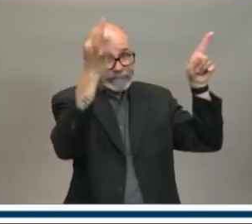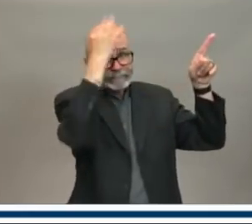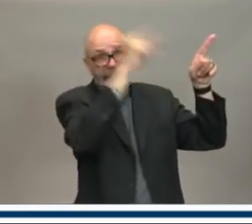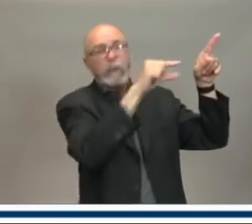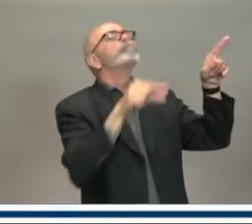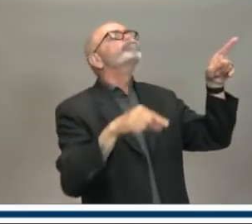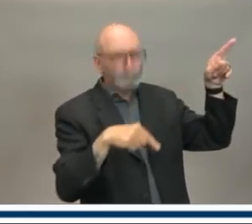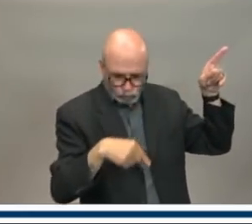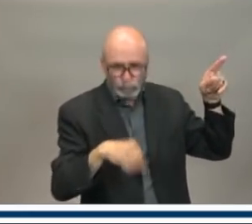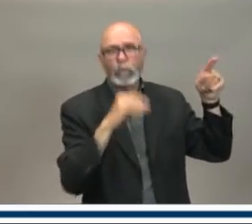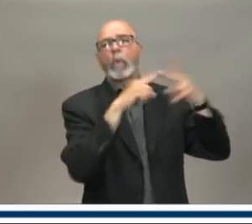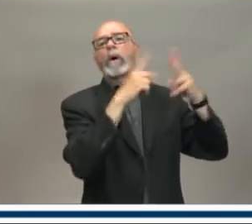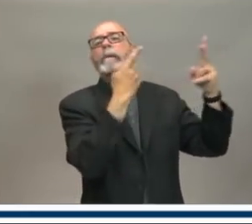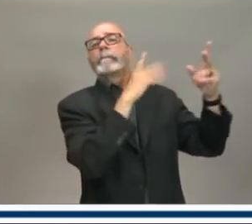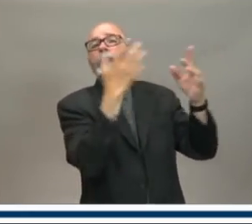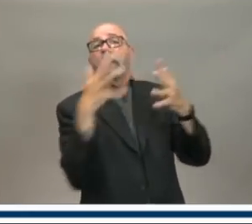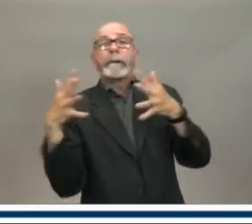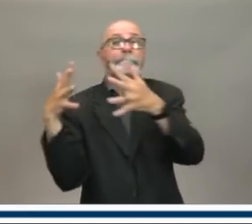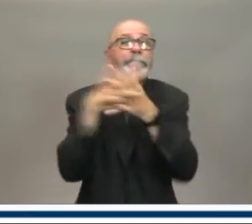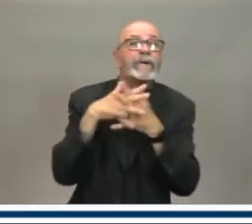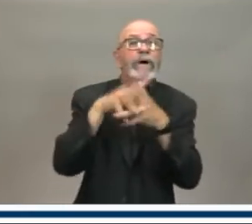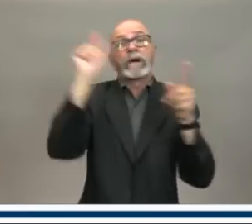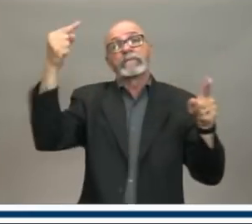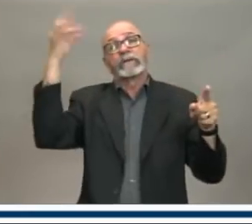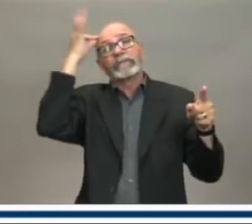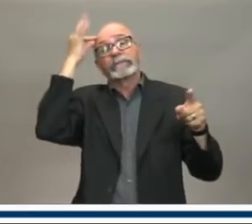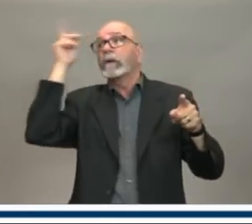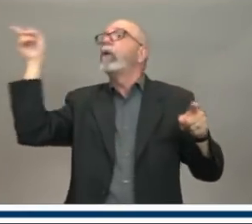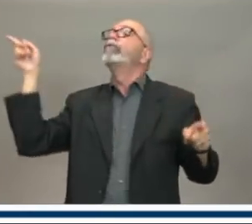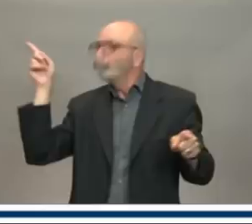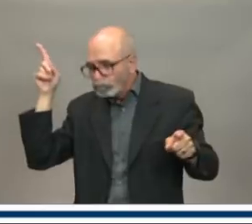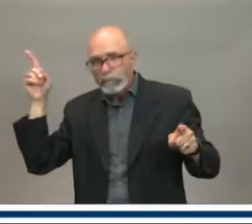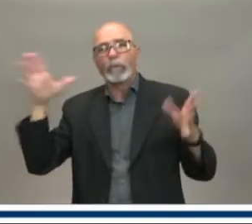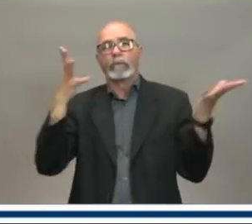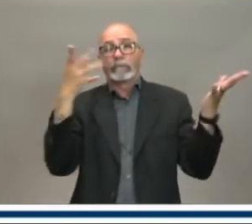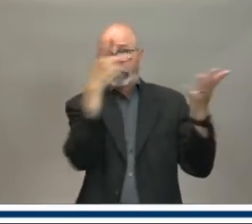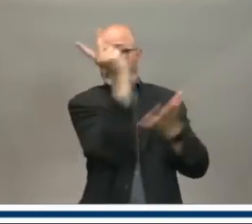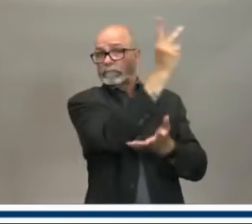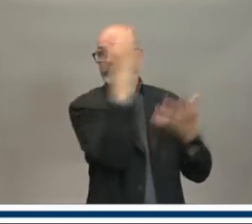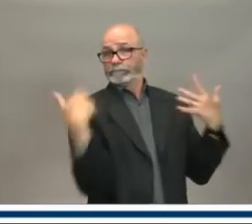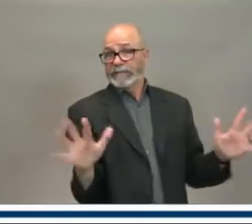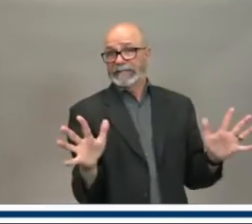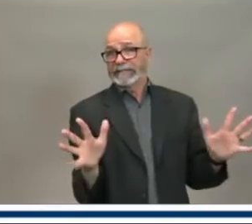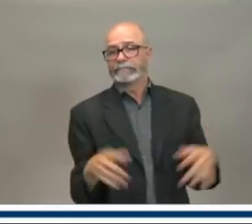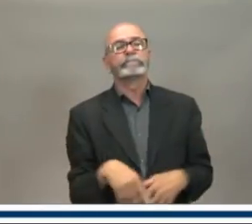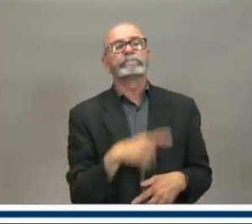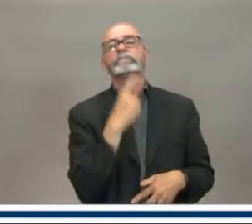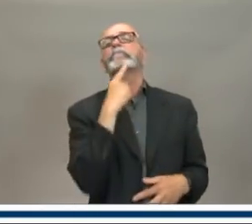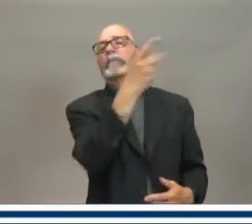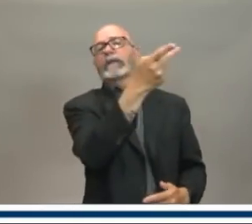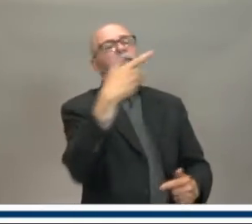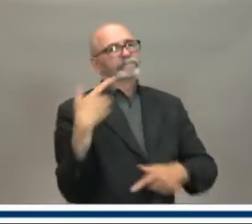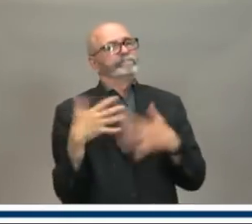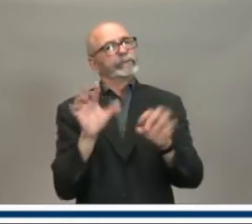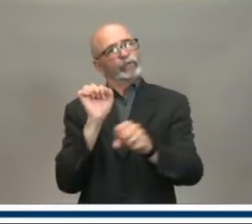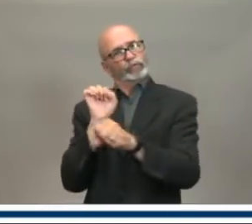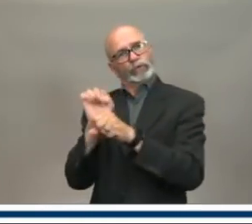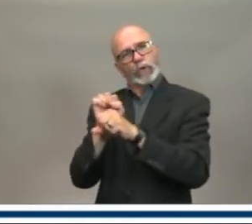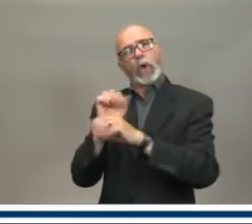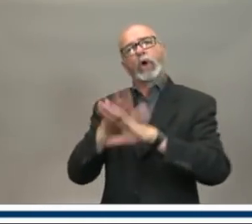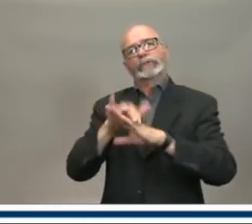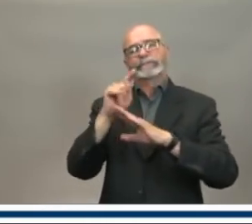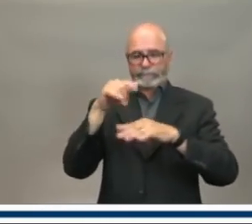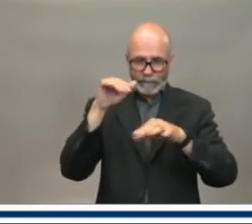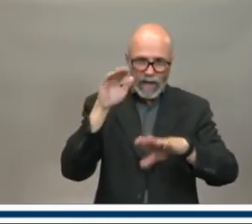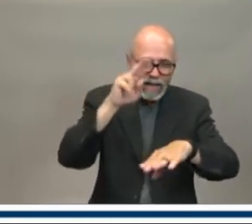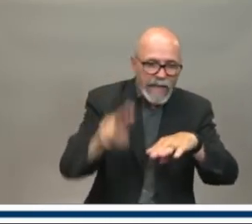work closely with the national government and the Prime Minister. He actually spoke to all premiers last week about the extension